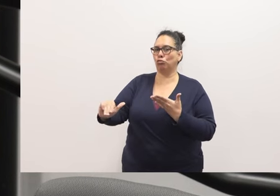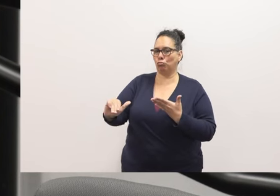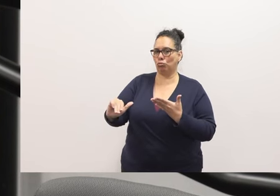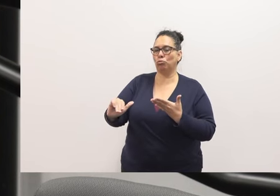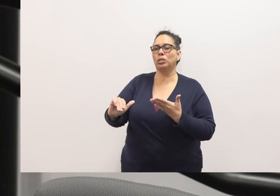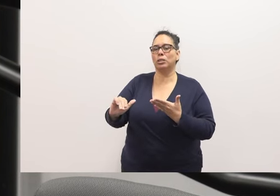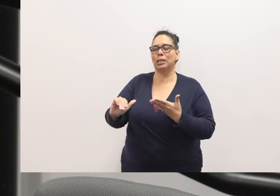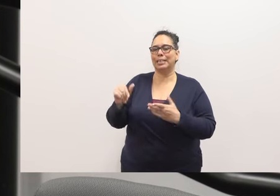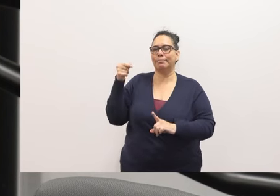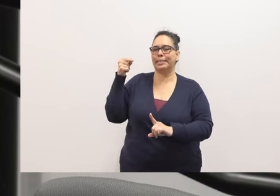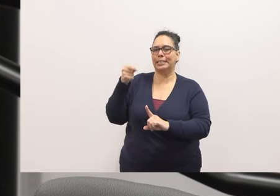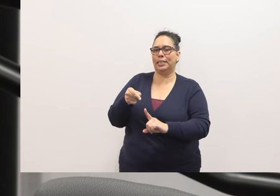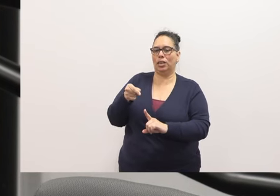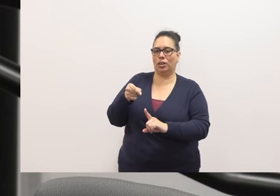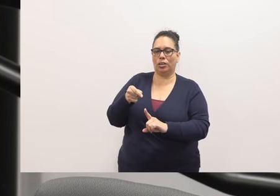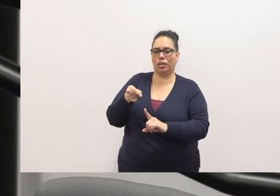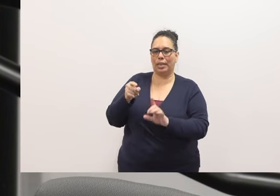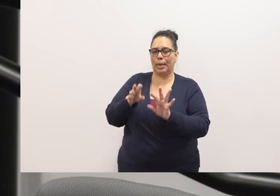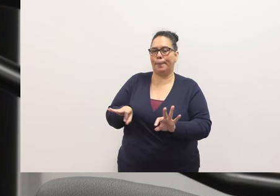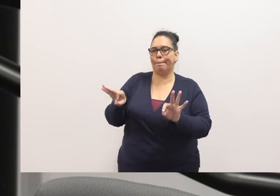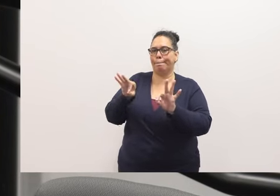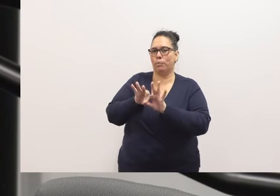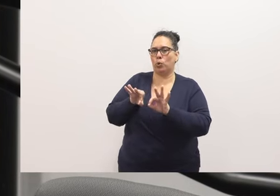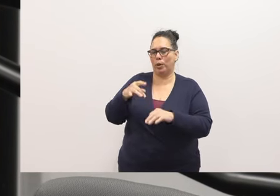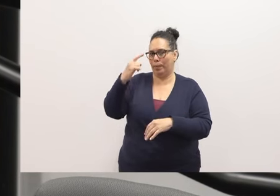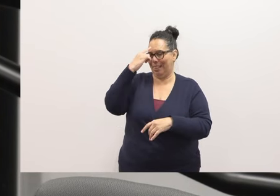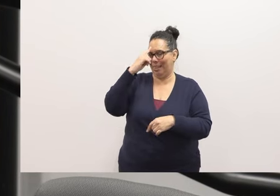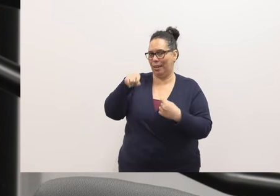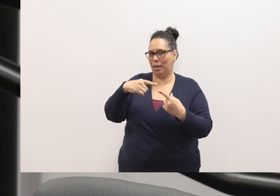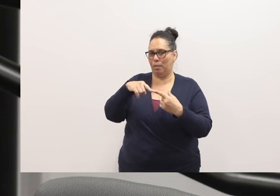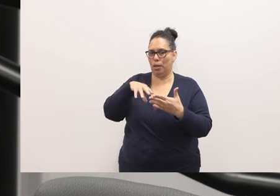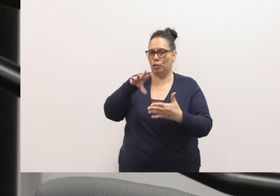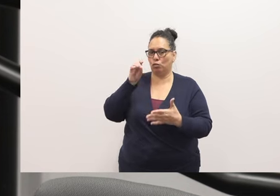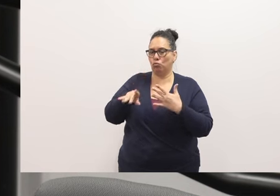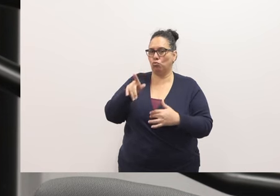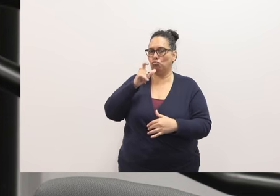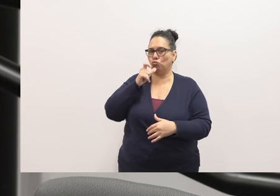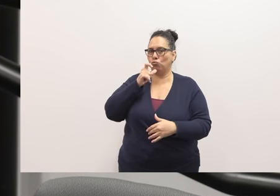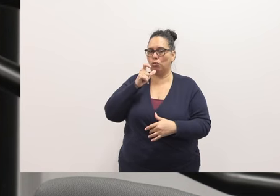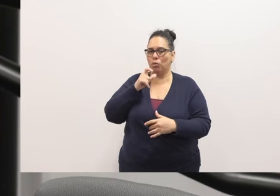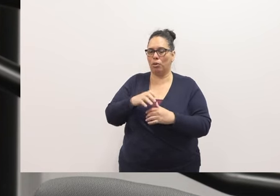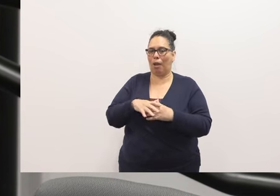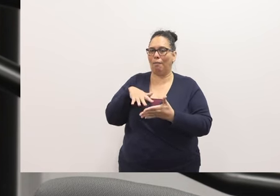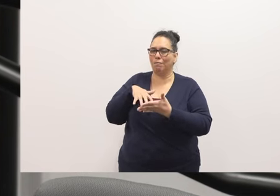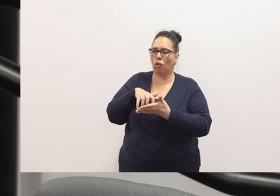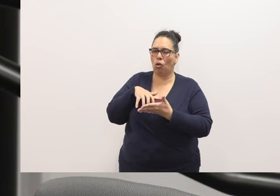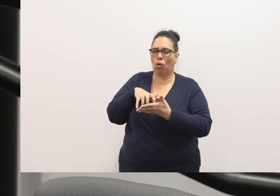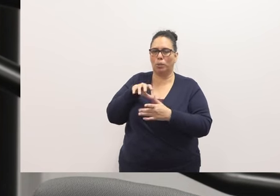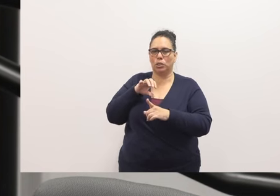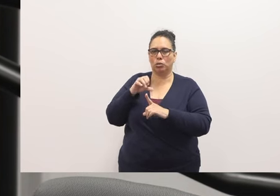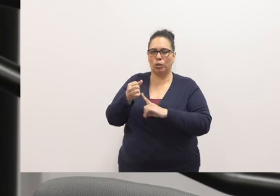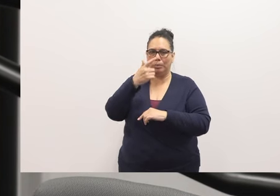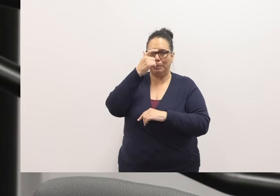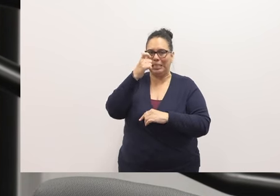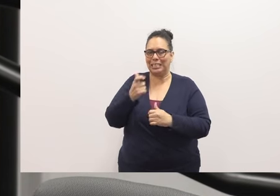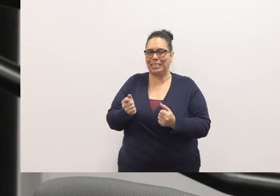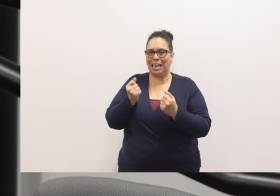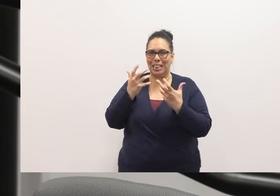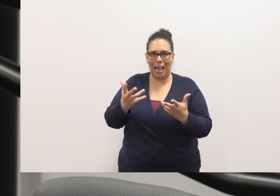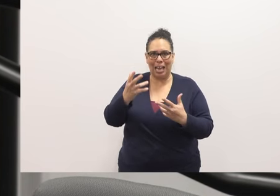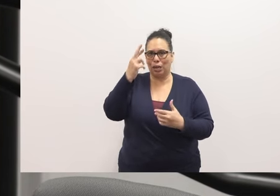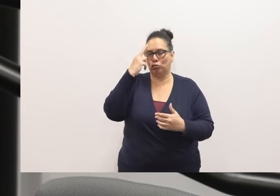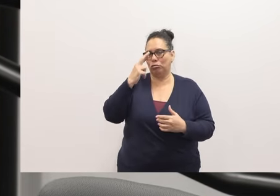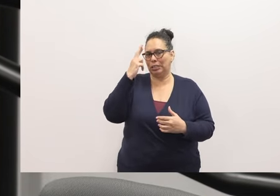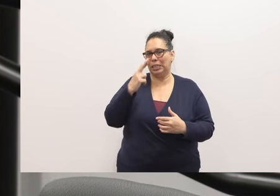is particularly important when we think about our students who have the most vulnerable circumstances, because there's a lot of